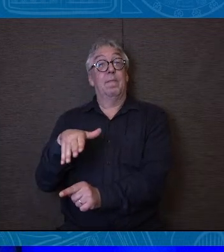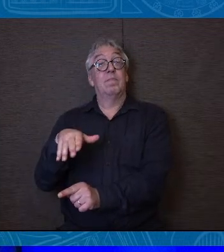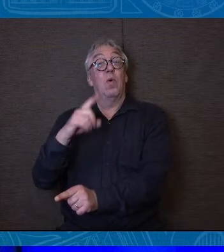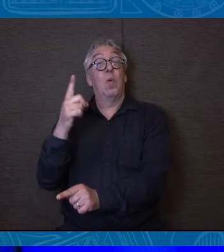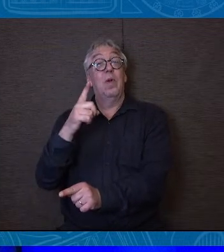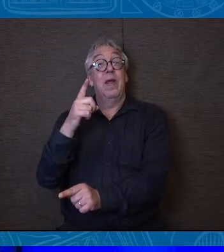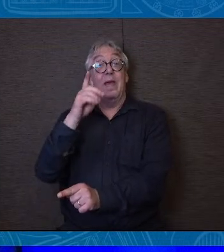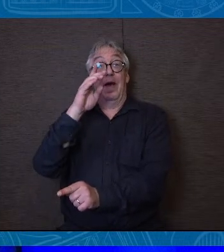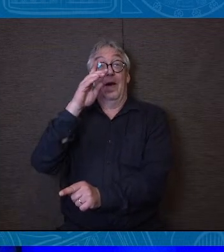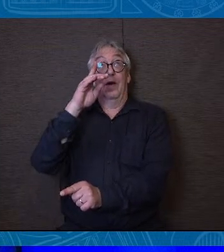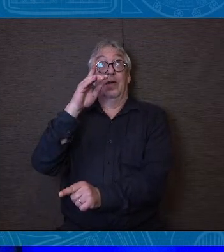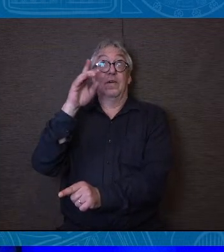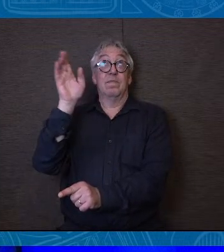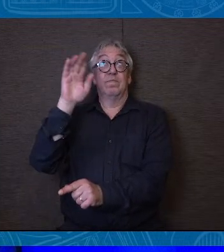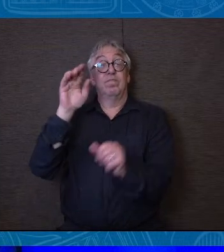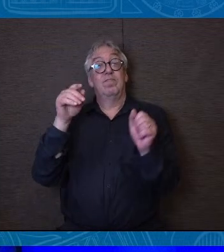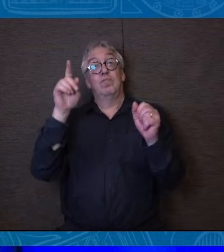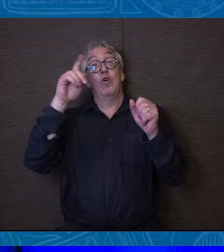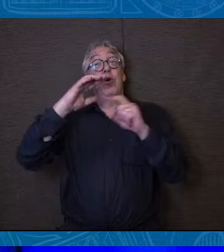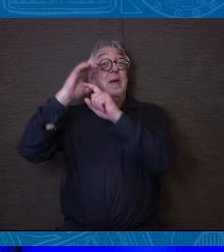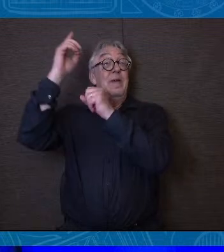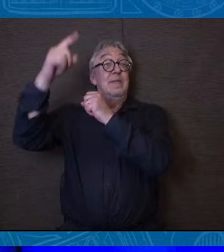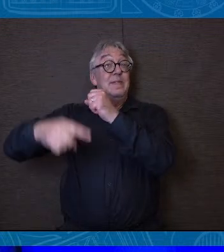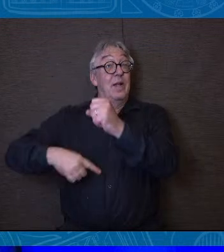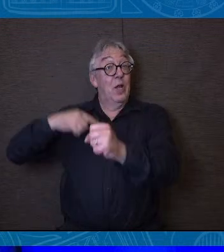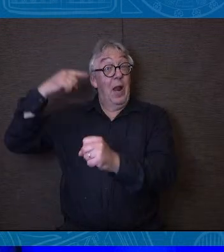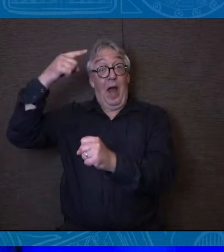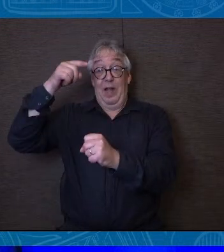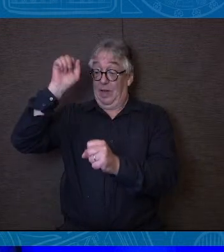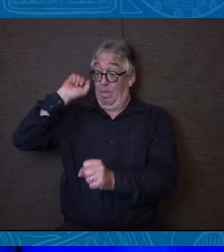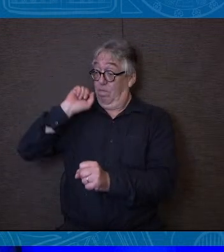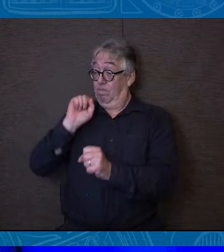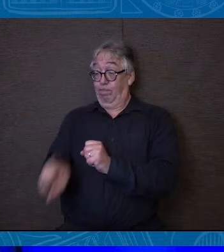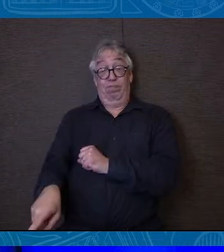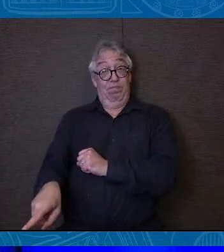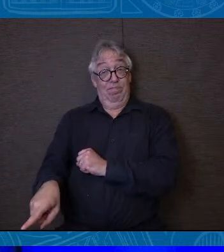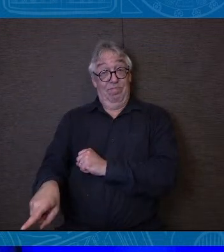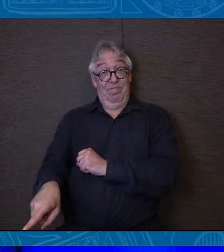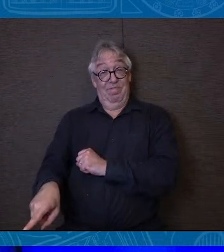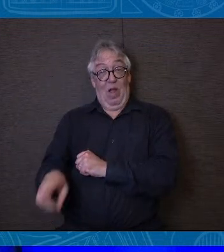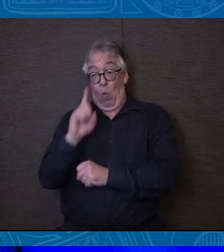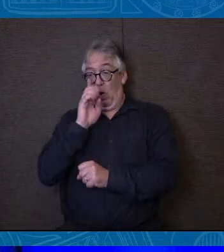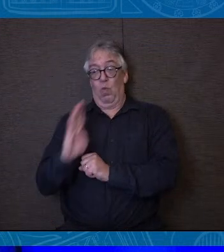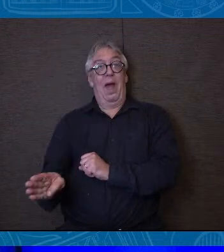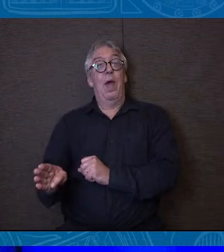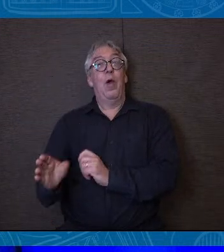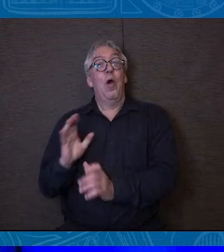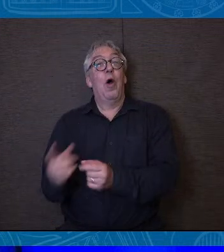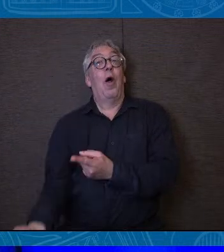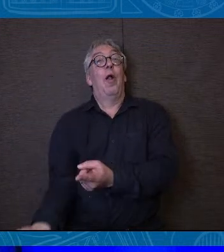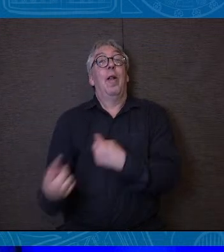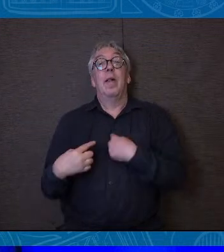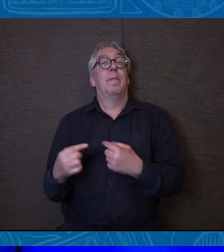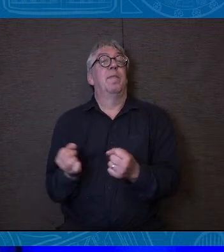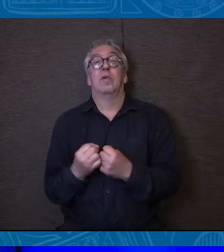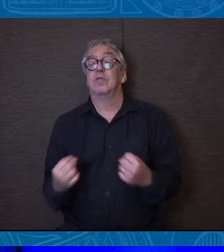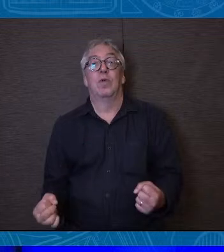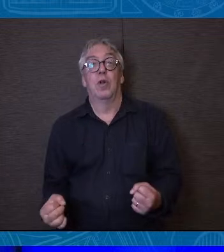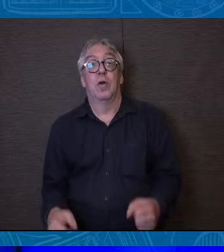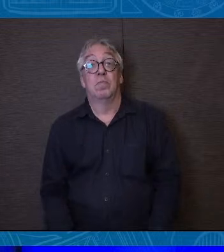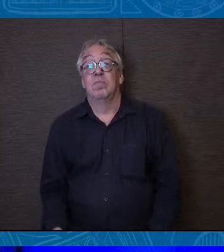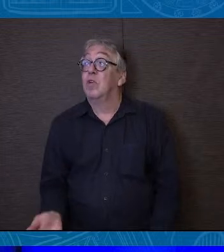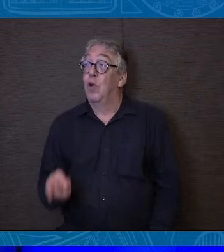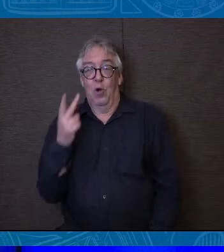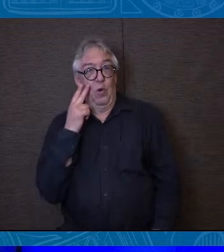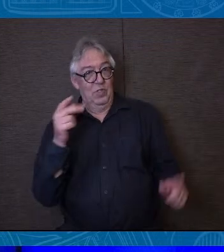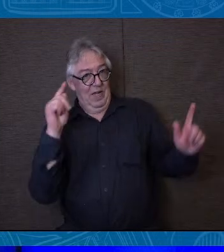a broadcast kind of system, and broadcast could be controlled through a beam. So this is another area in which a